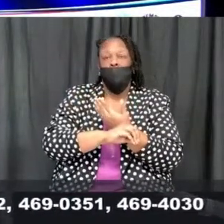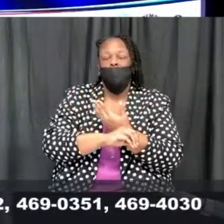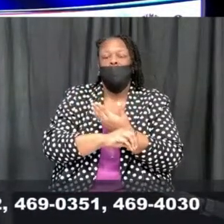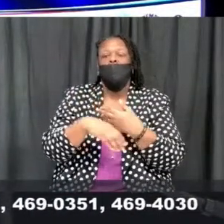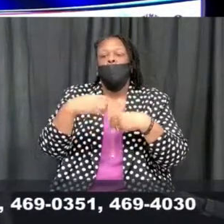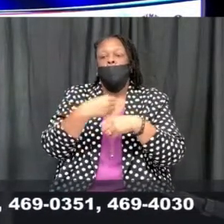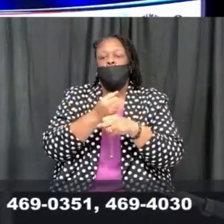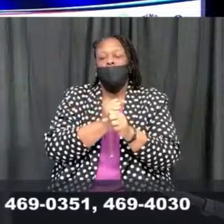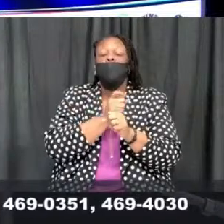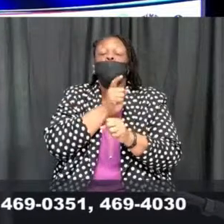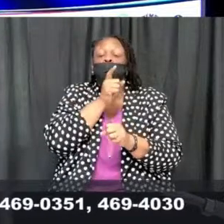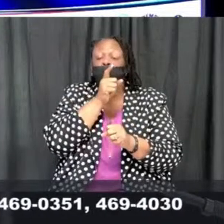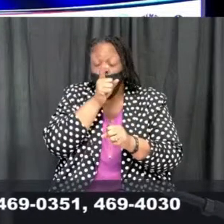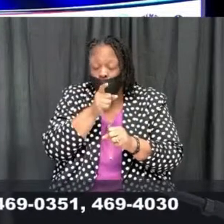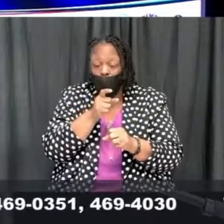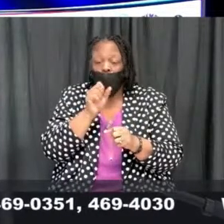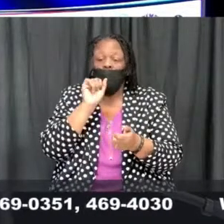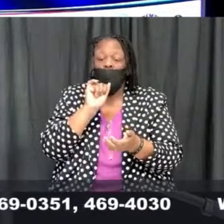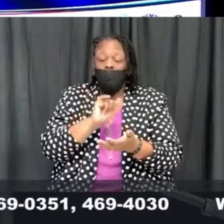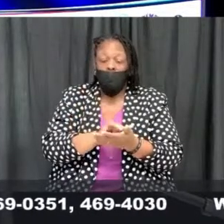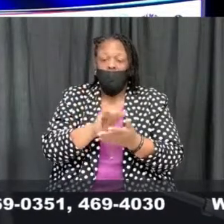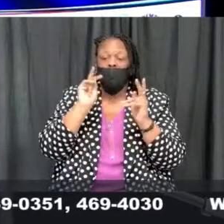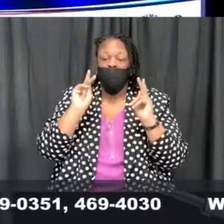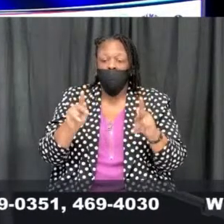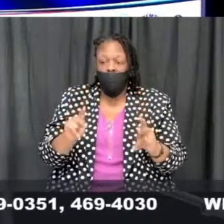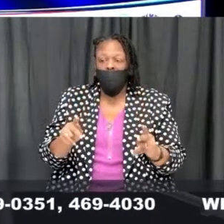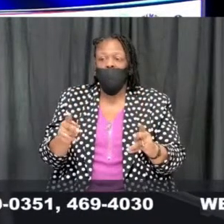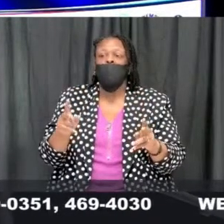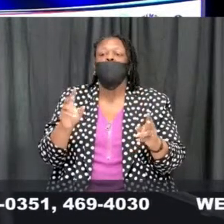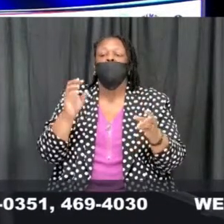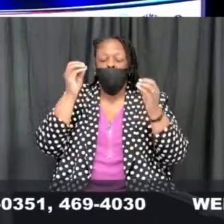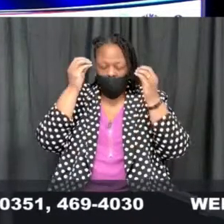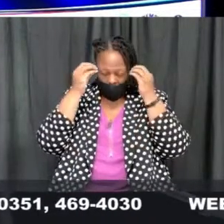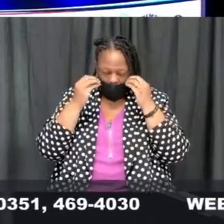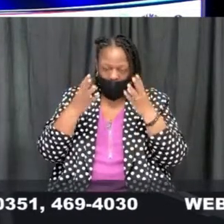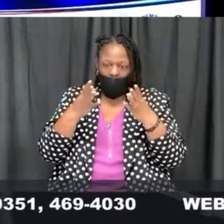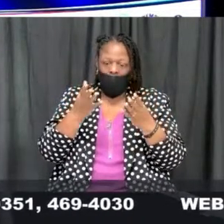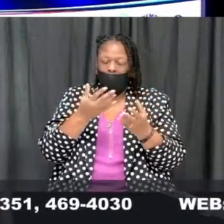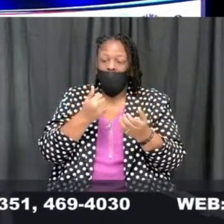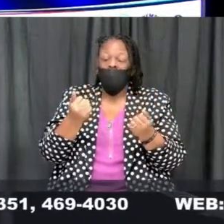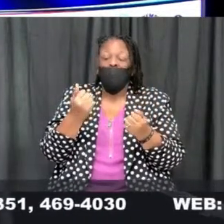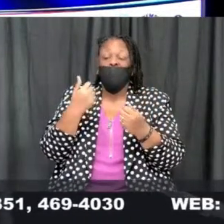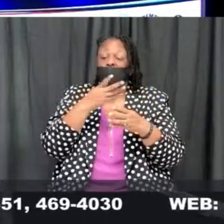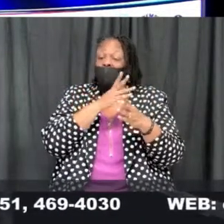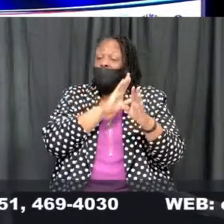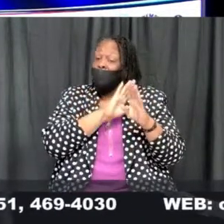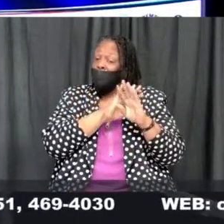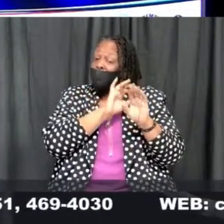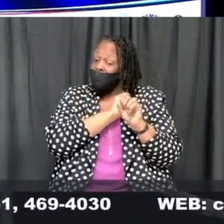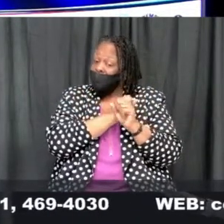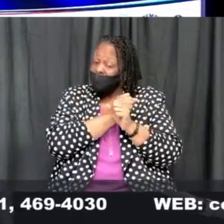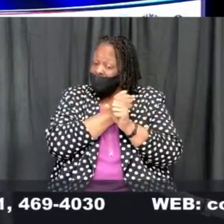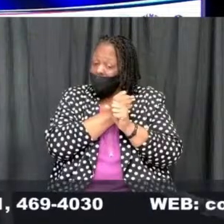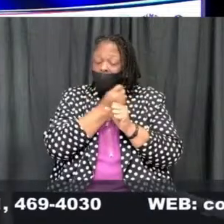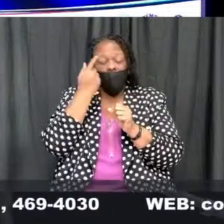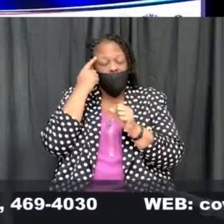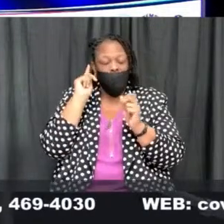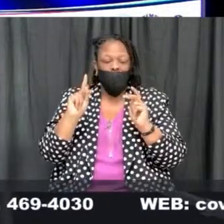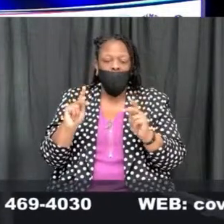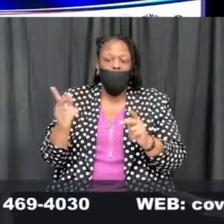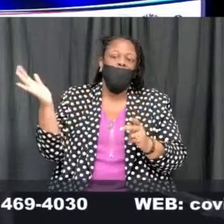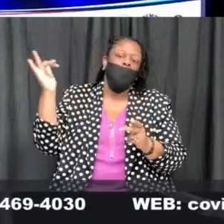a safe and sustainable way, to avoid any chance of the virus impacting the